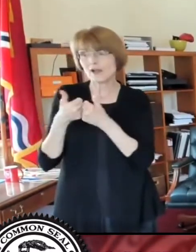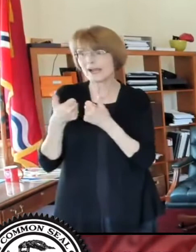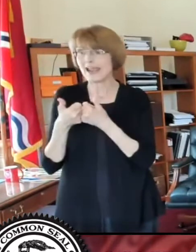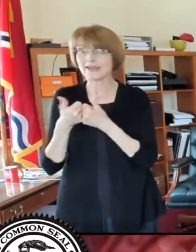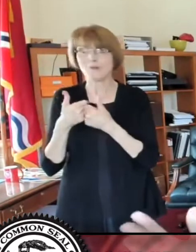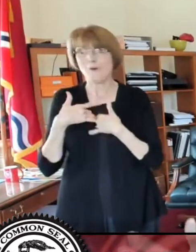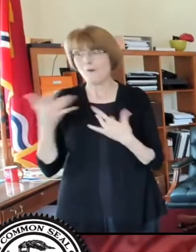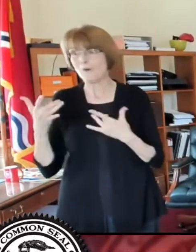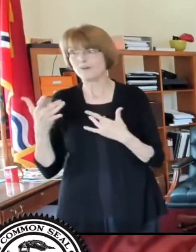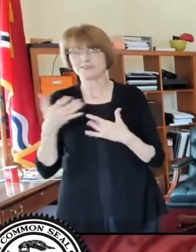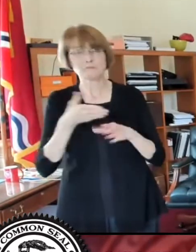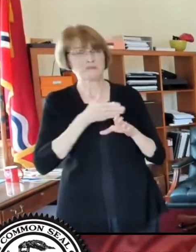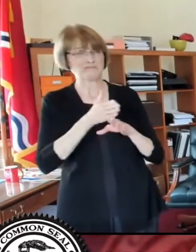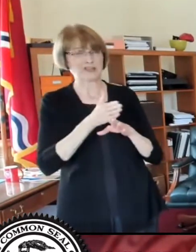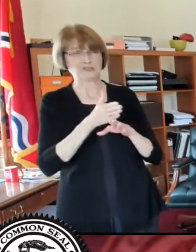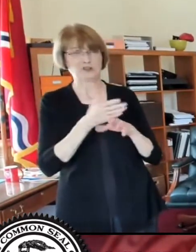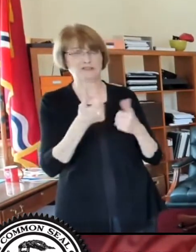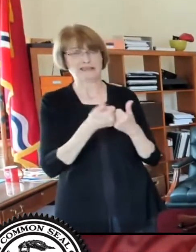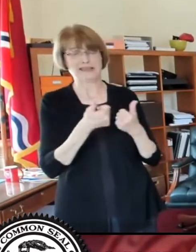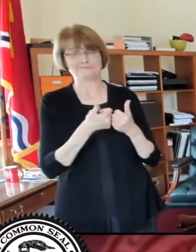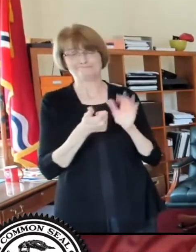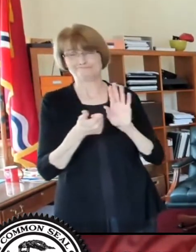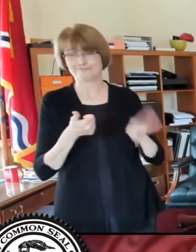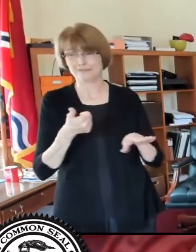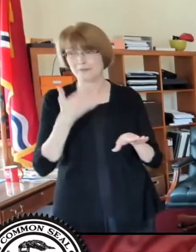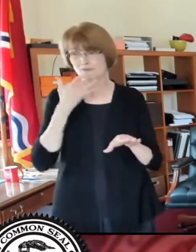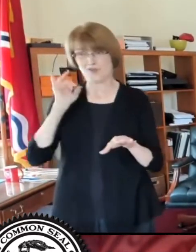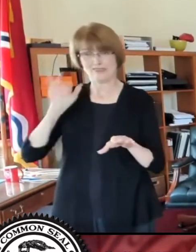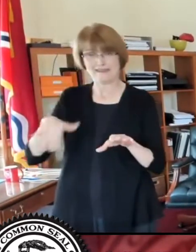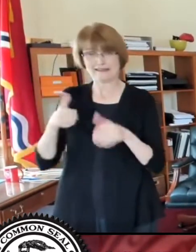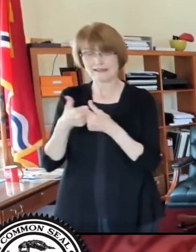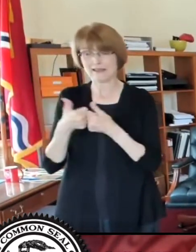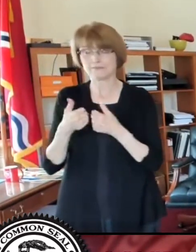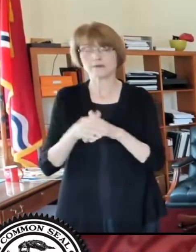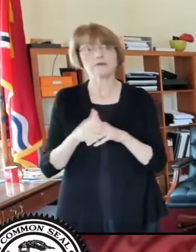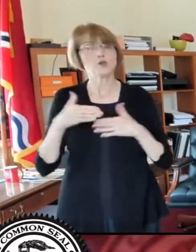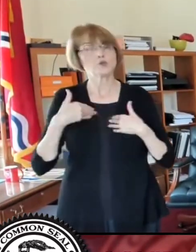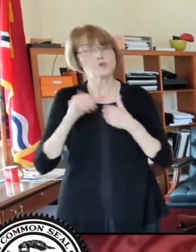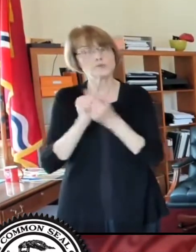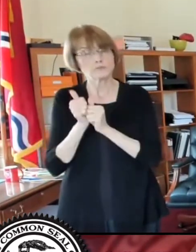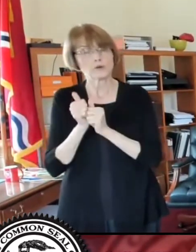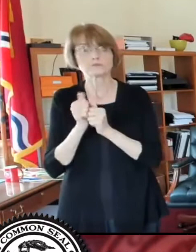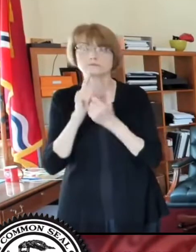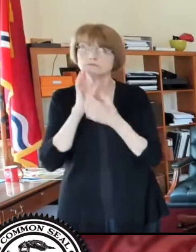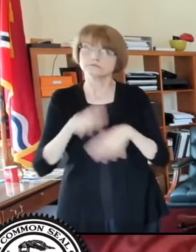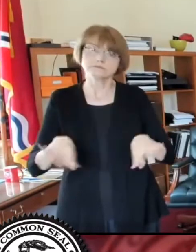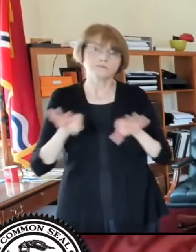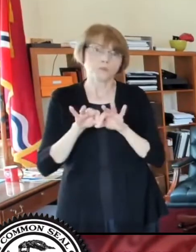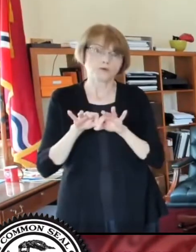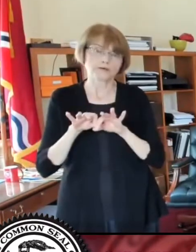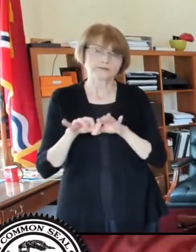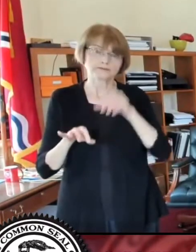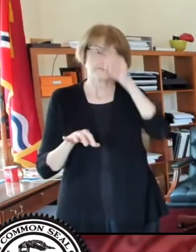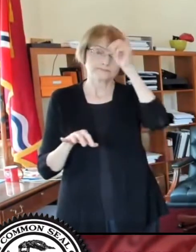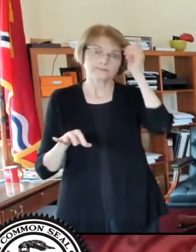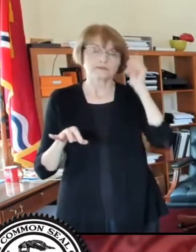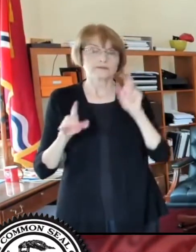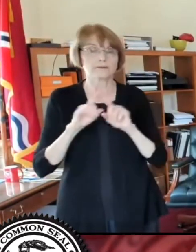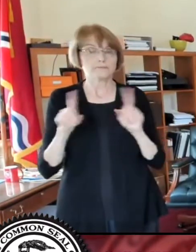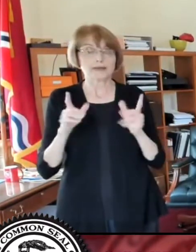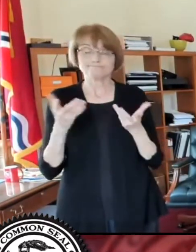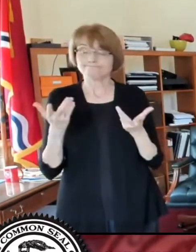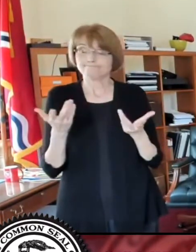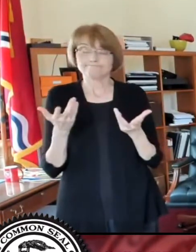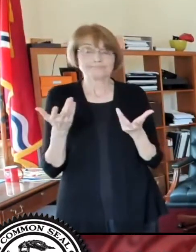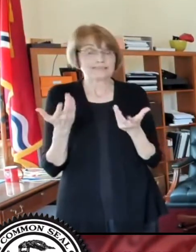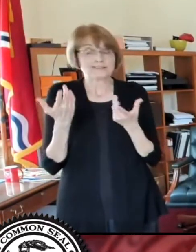than go to a professional game, frankly. And so youth sports are very important. But it's just one of those